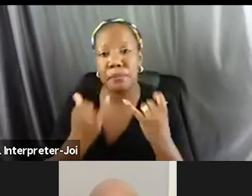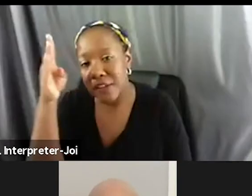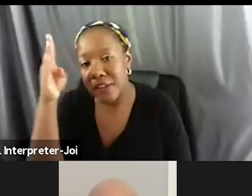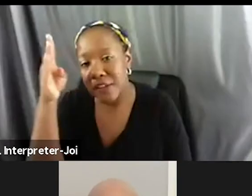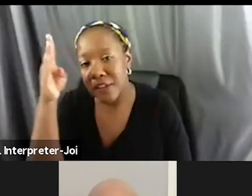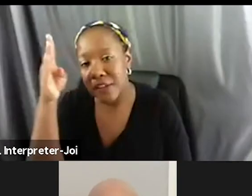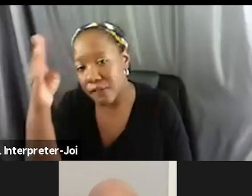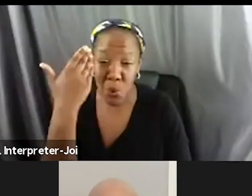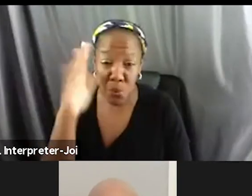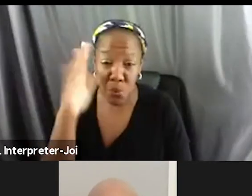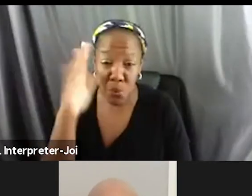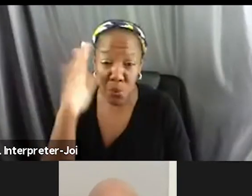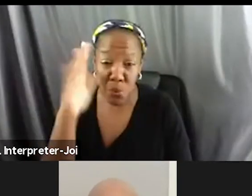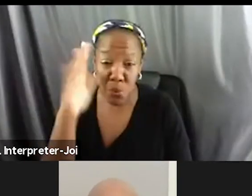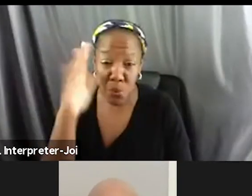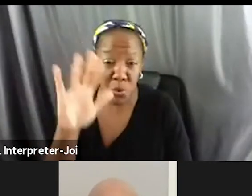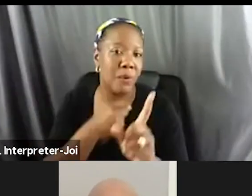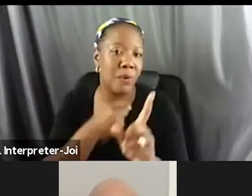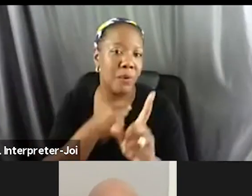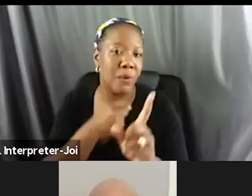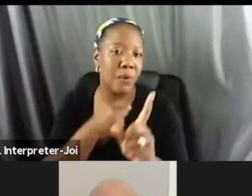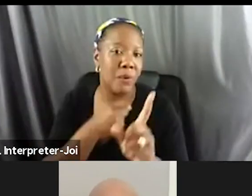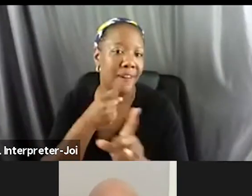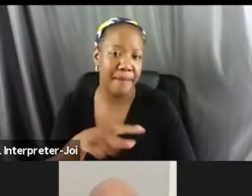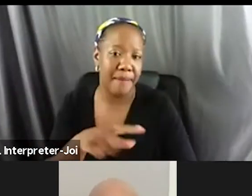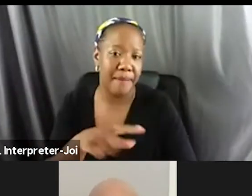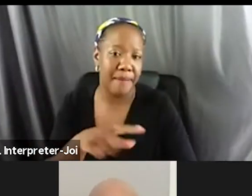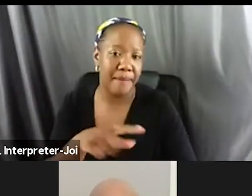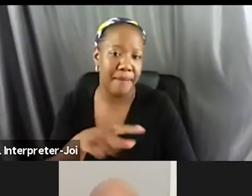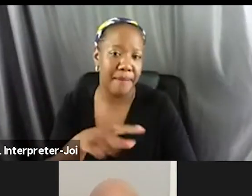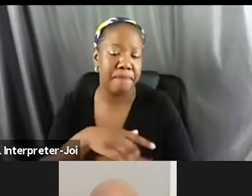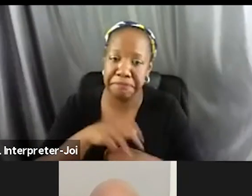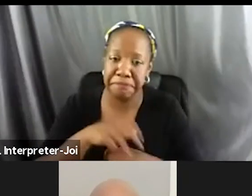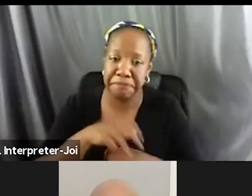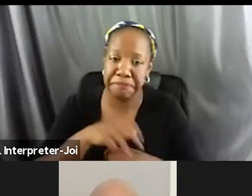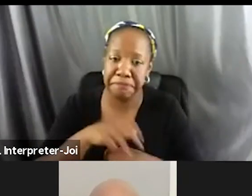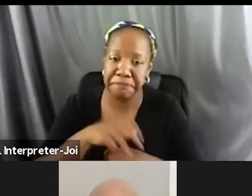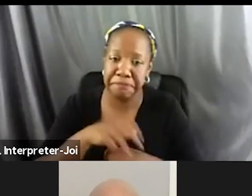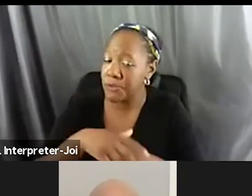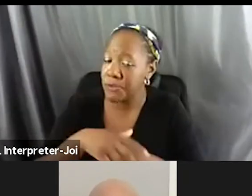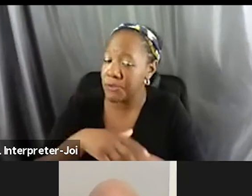going to impact them. Yeah, that's so true.